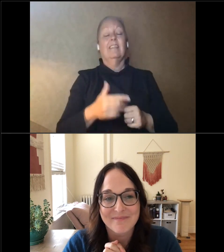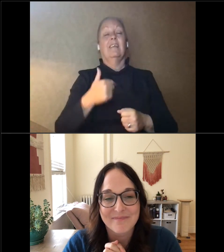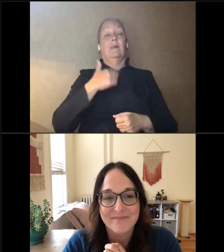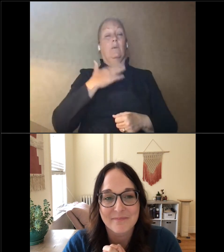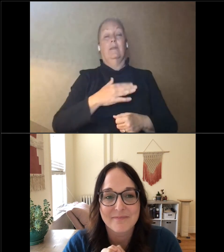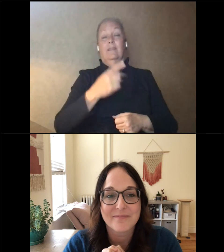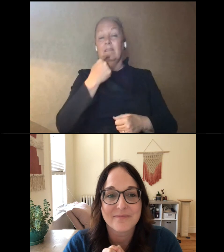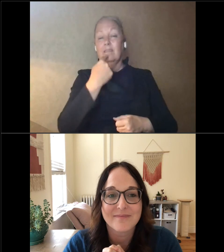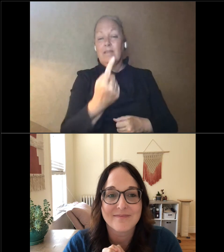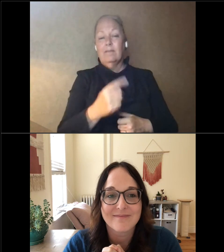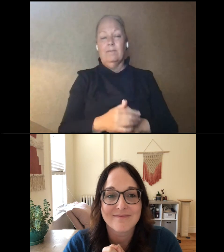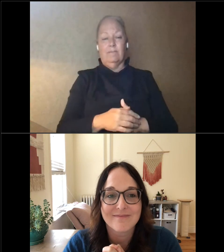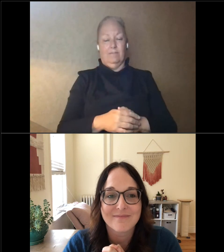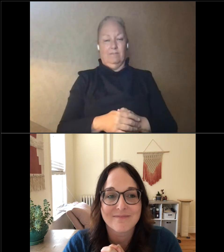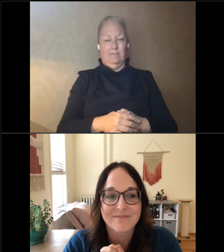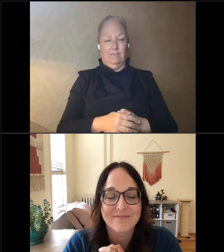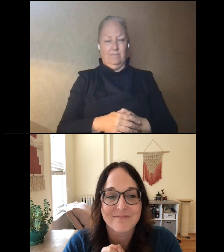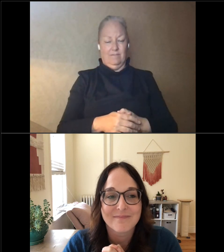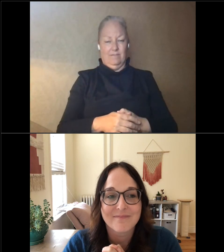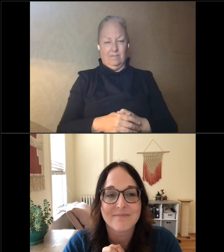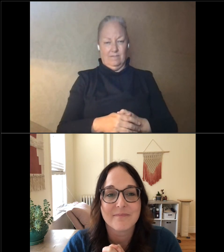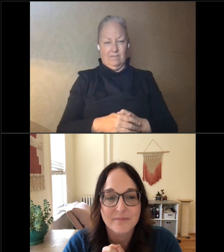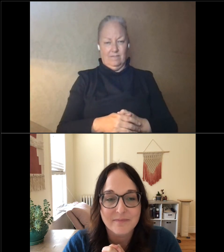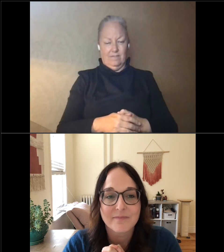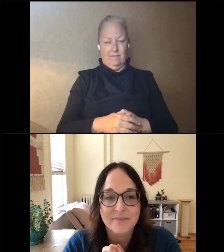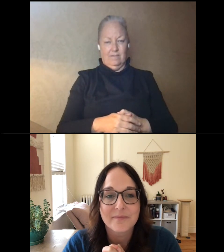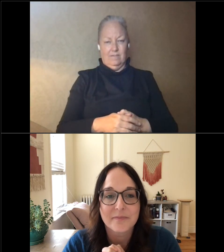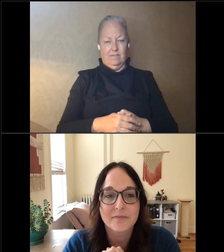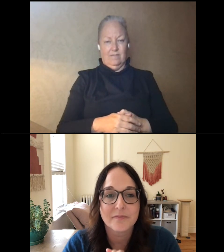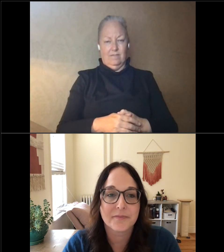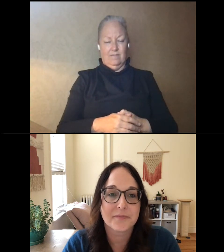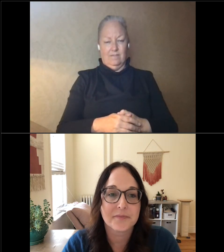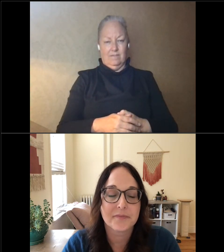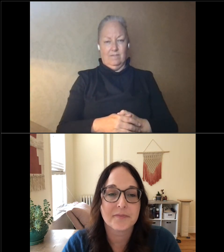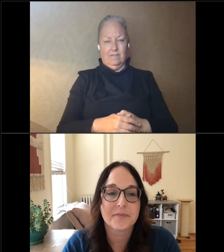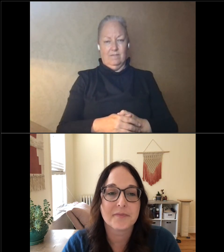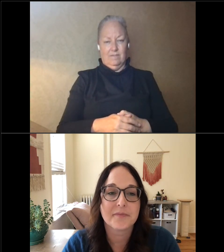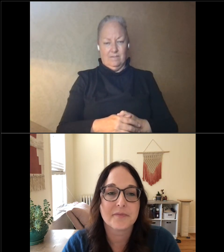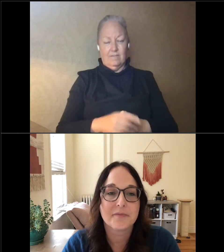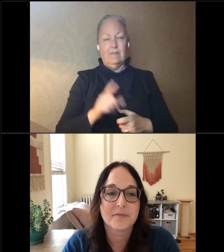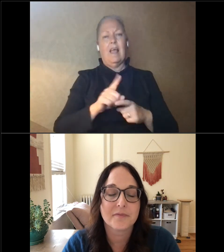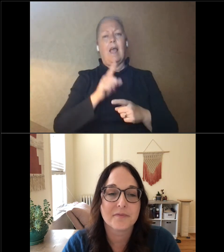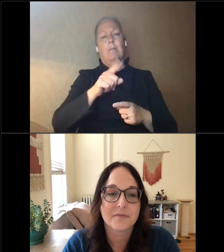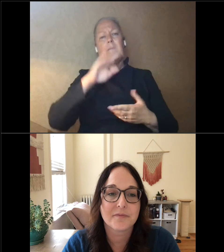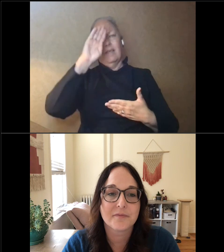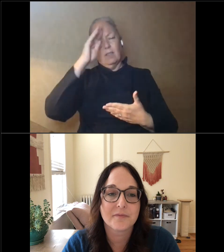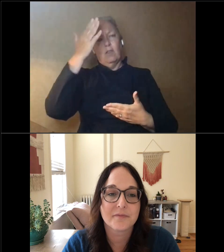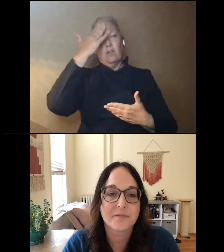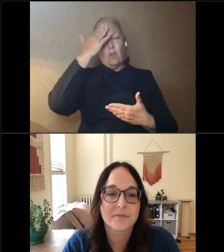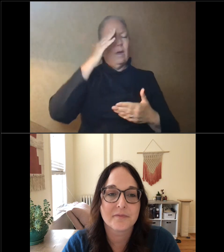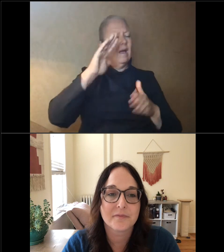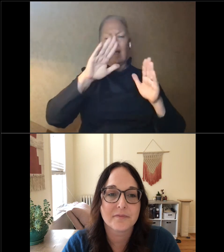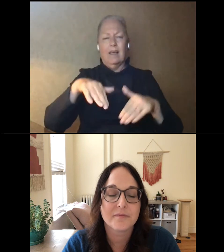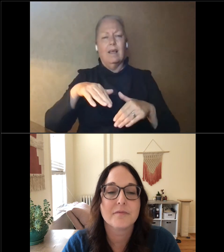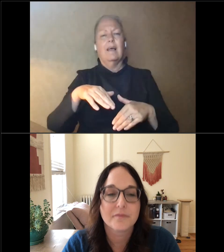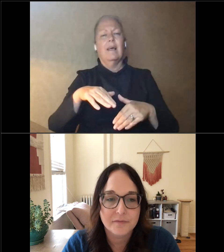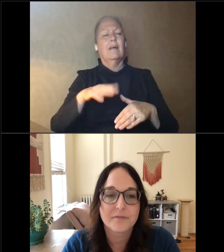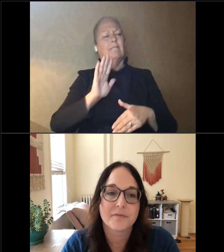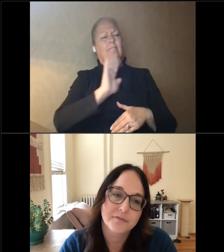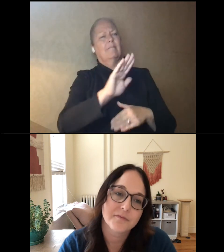not enough to know why people die and what illnesses they have. Perhaps what matters even more is to know how they live,